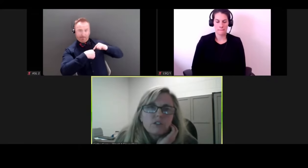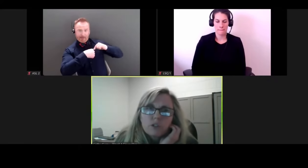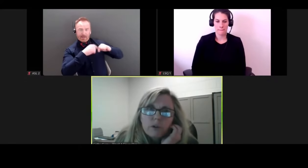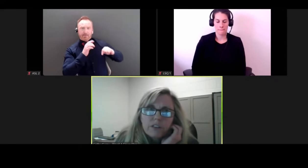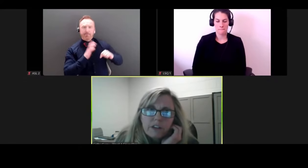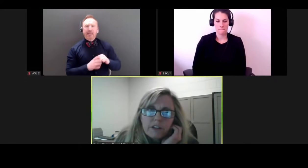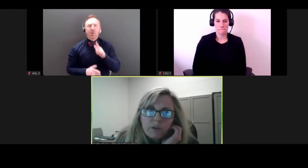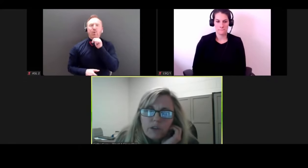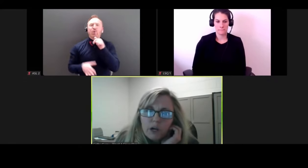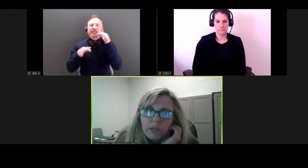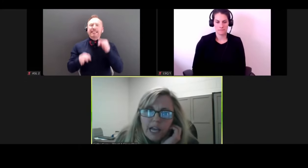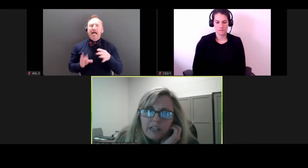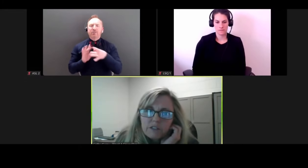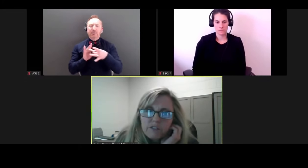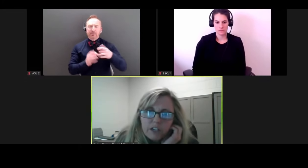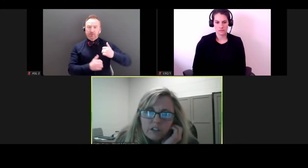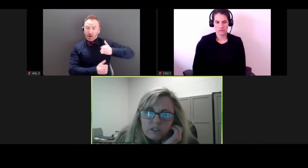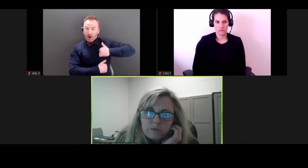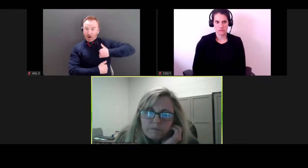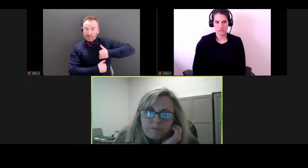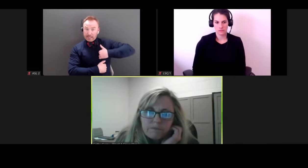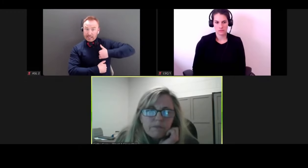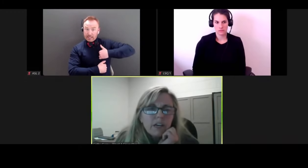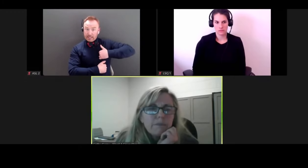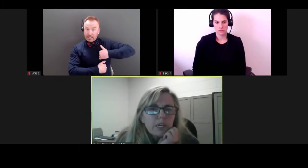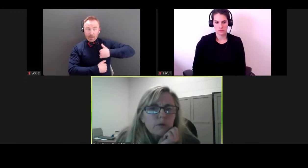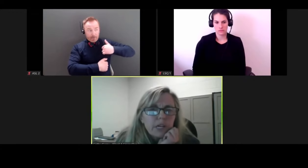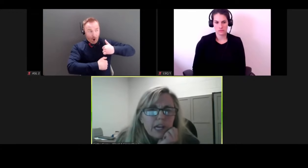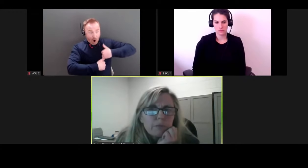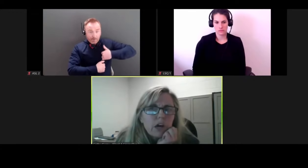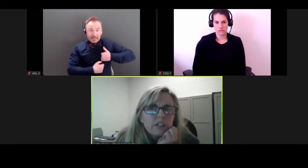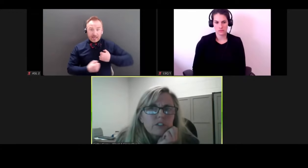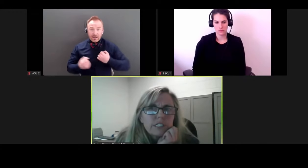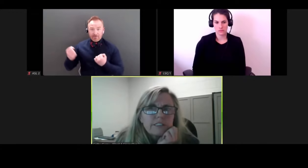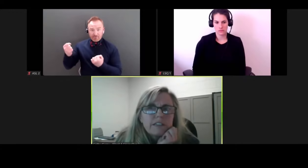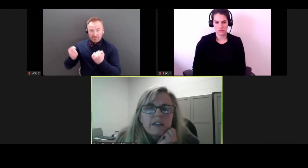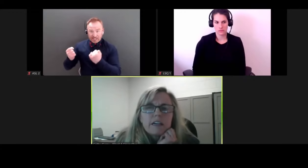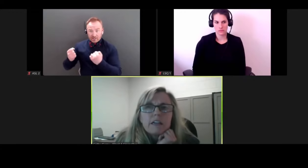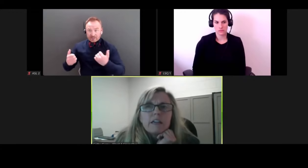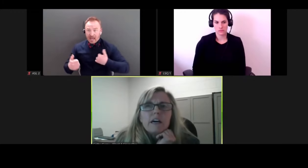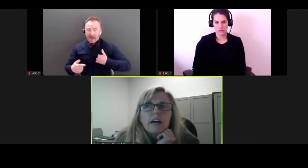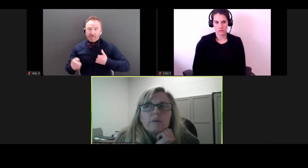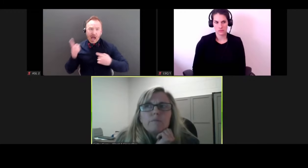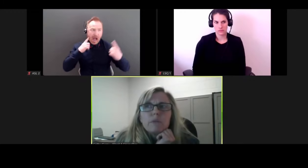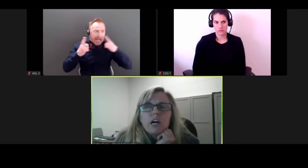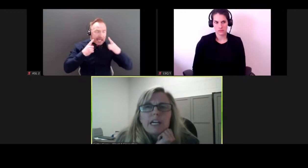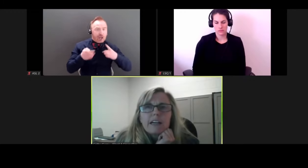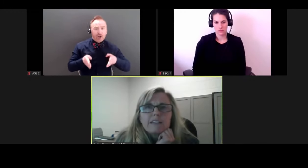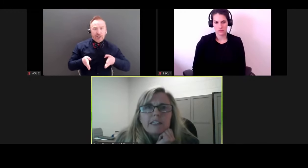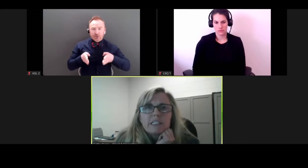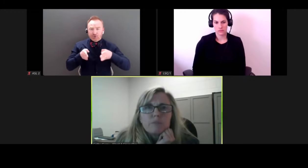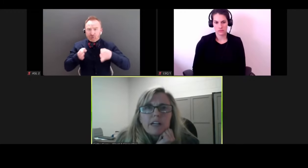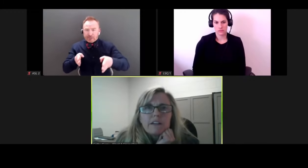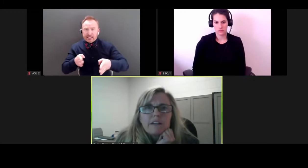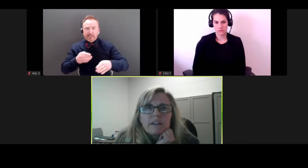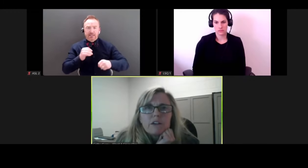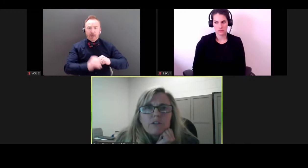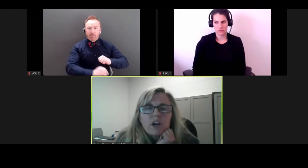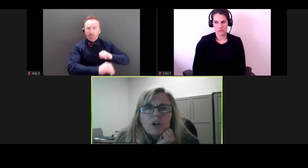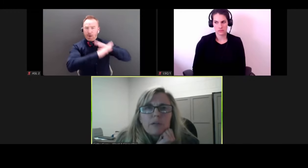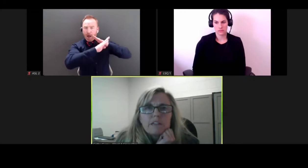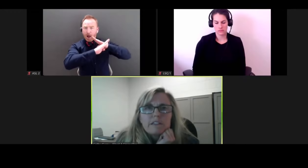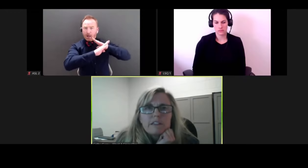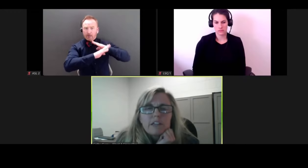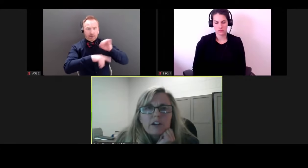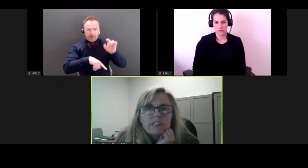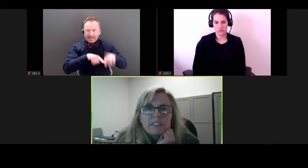a solution with, you know, the army has vehicles? I'm hearing we can't block streets, block access, but, you know, the